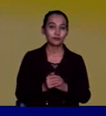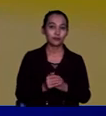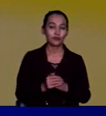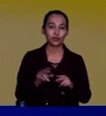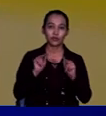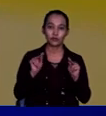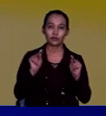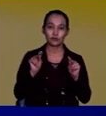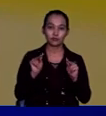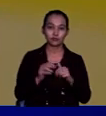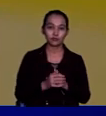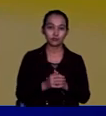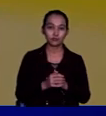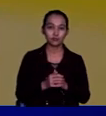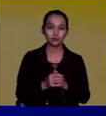Rostgo'y.